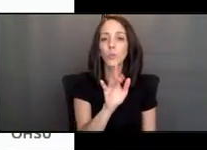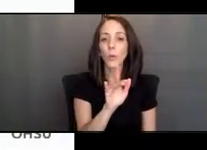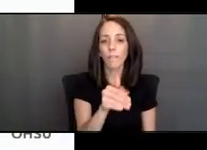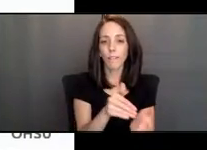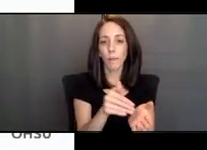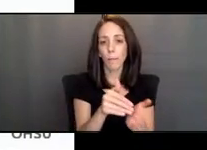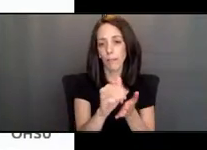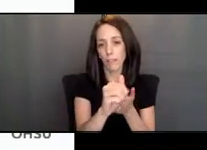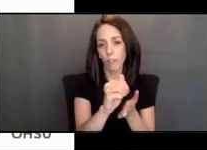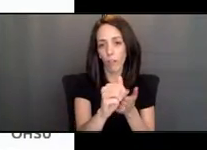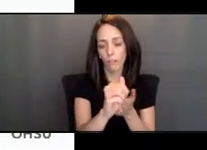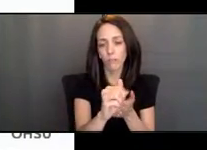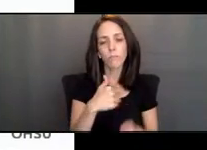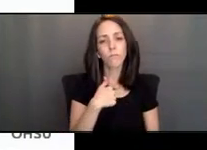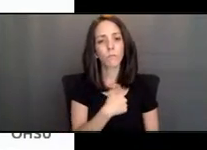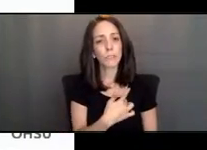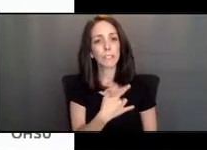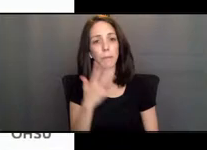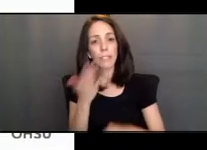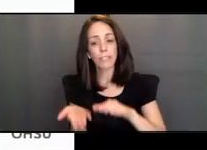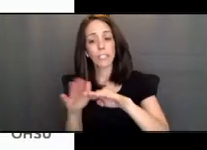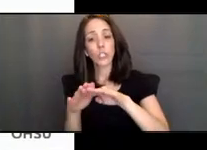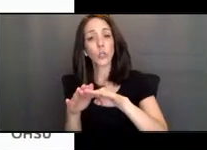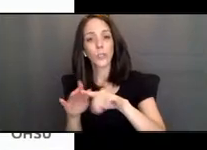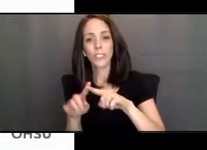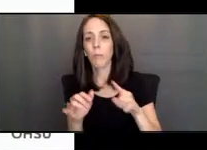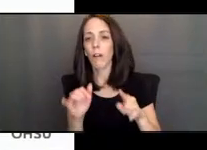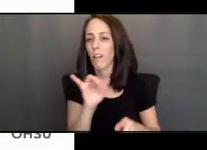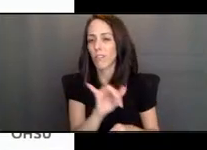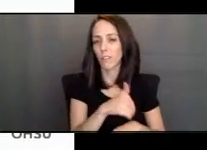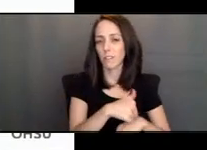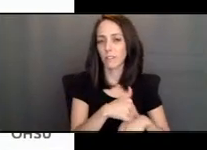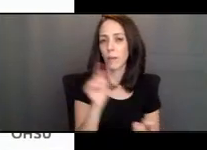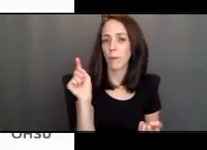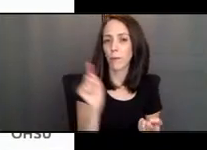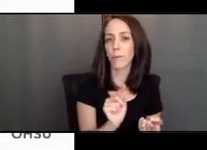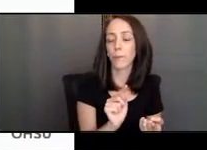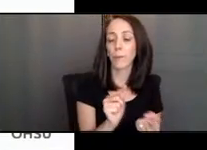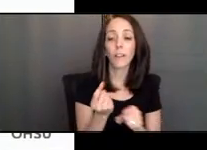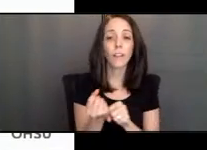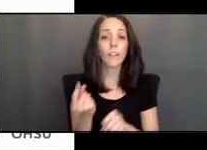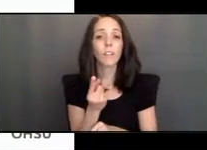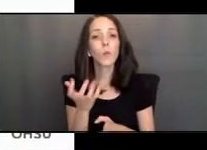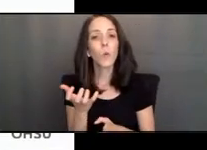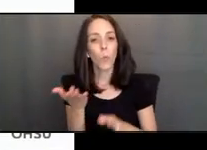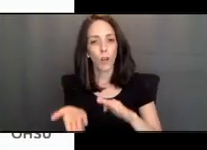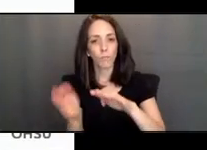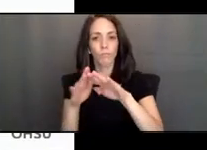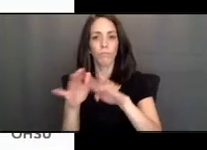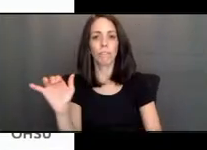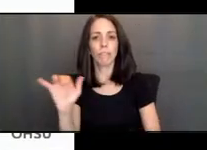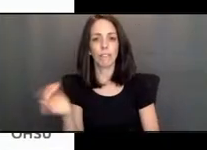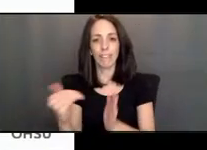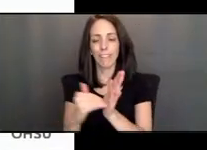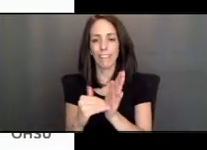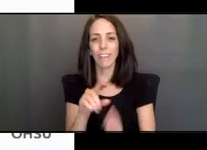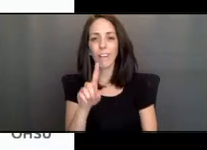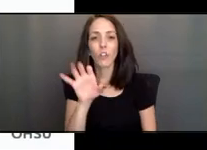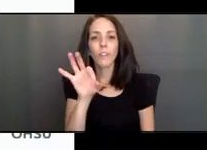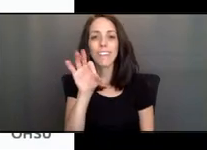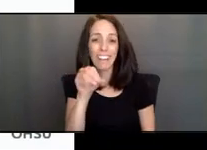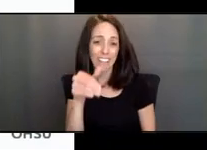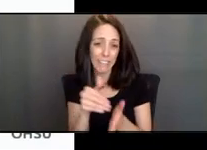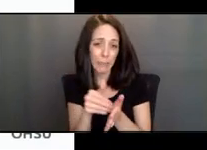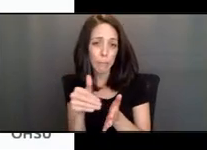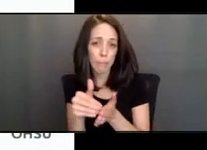with depreciation. Next year, we propose catching up with $190 million, allocated between